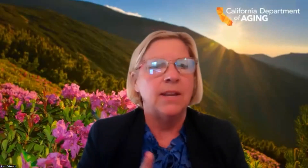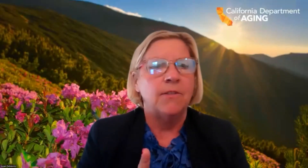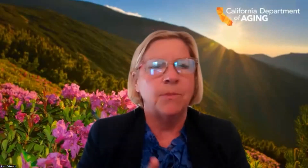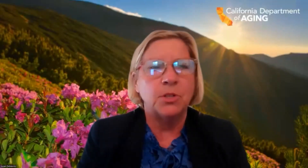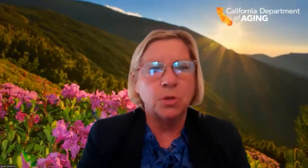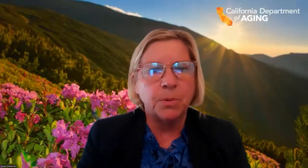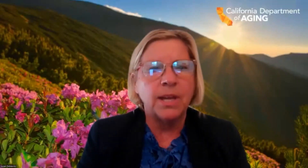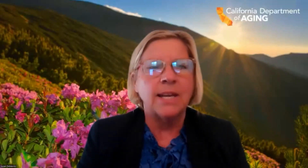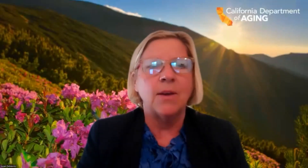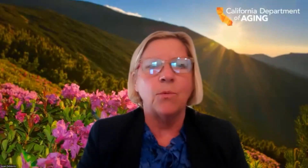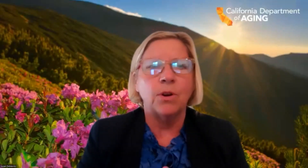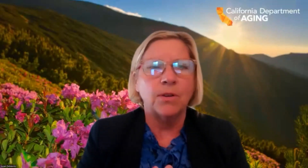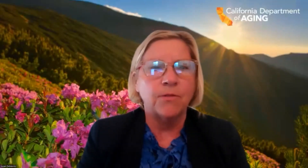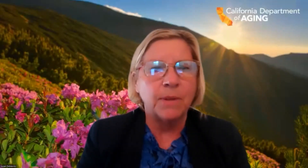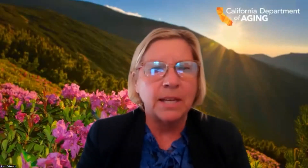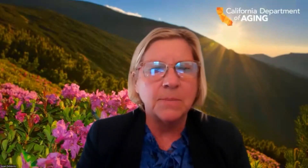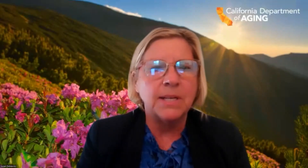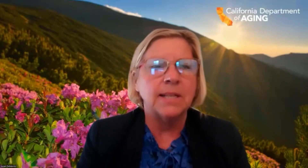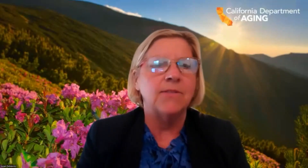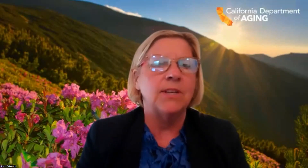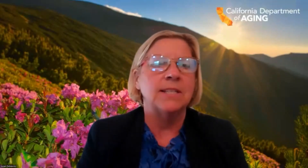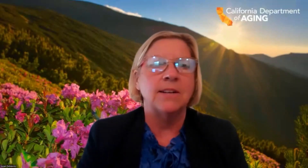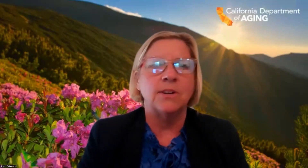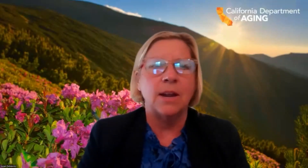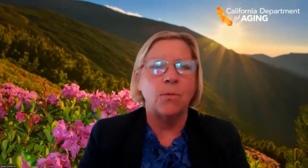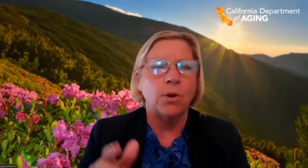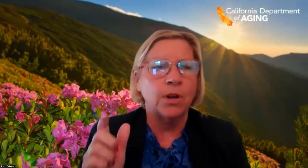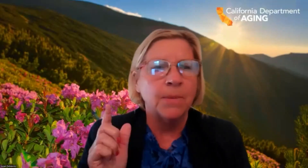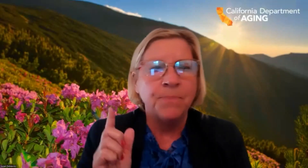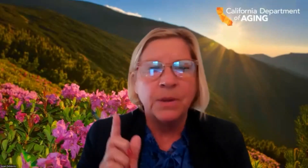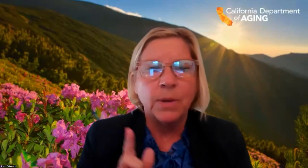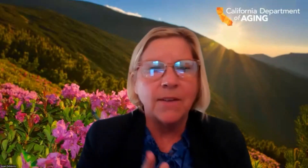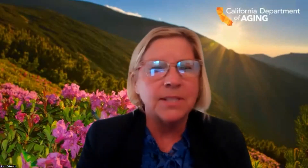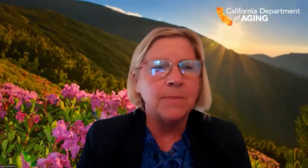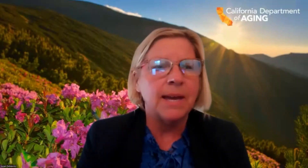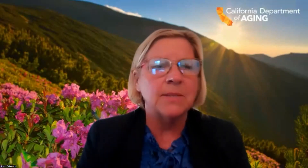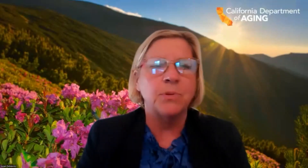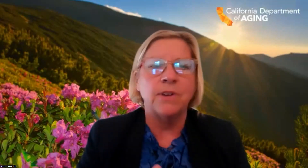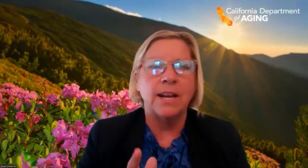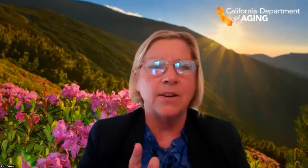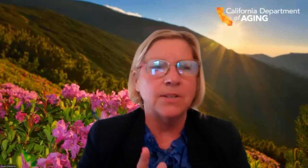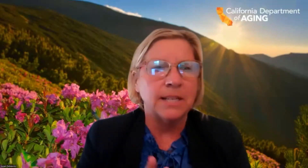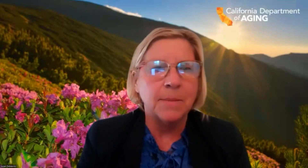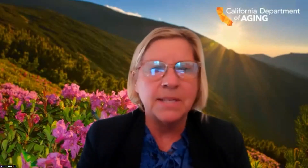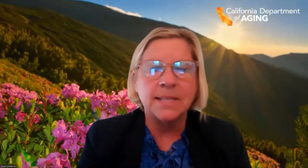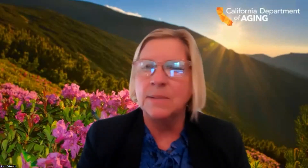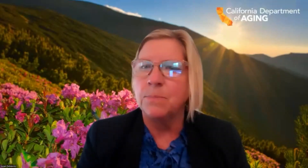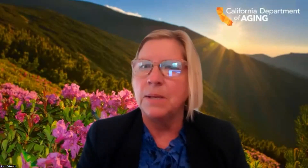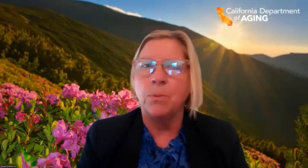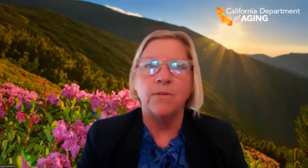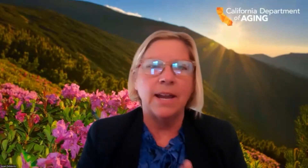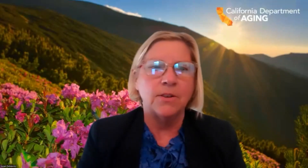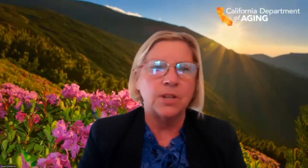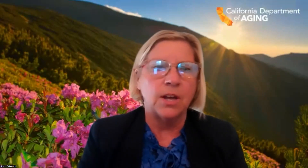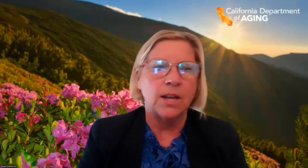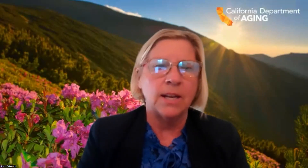partners from the AAA network, from the Independent Living Center network. We have CBAS providers and